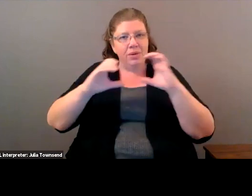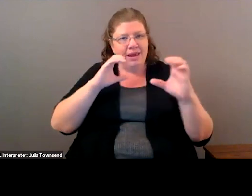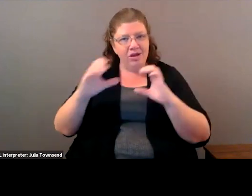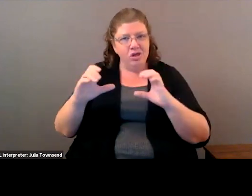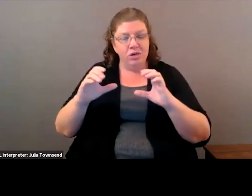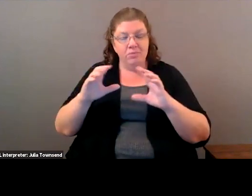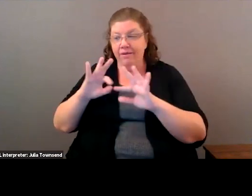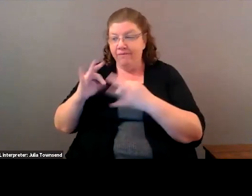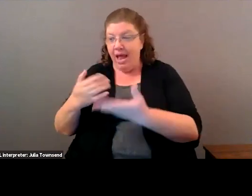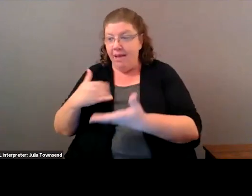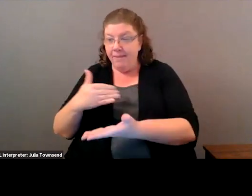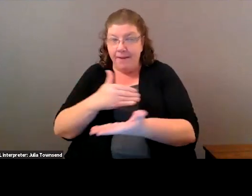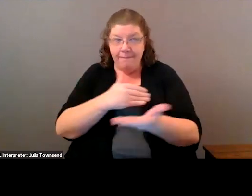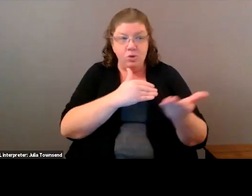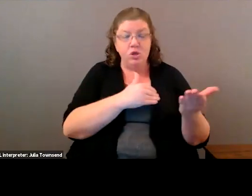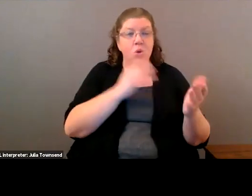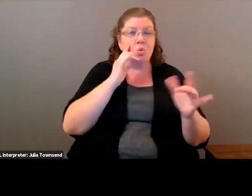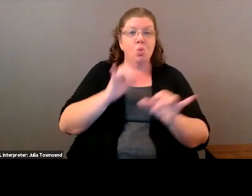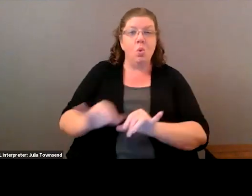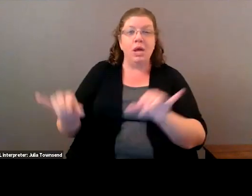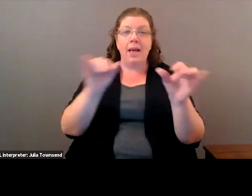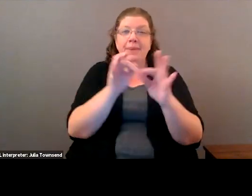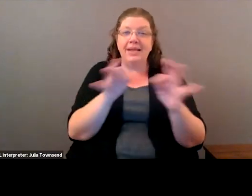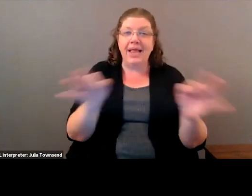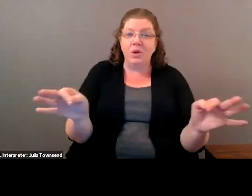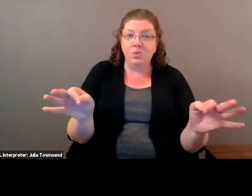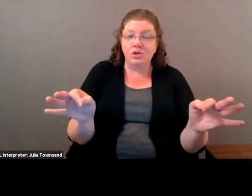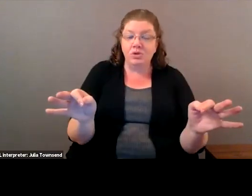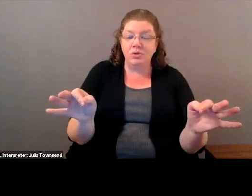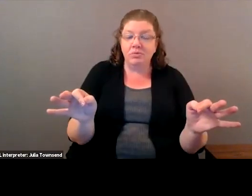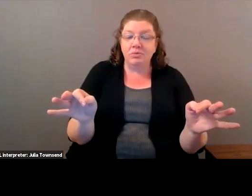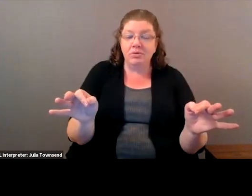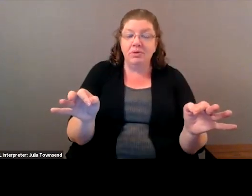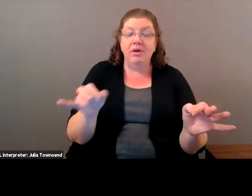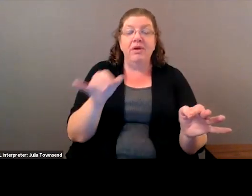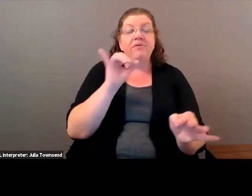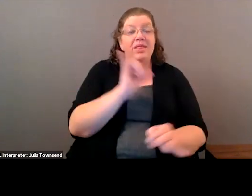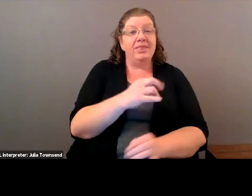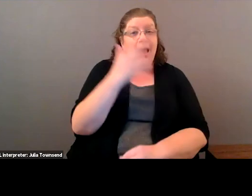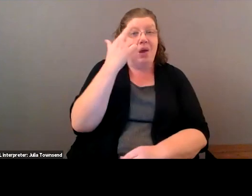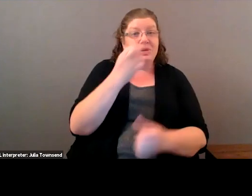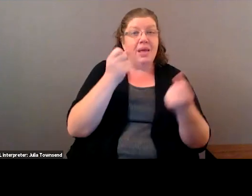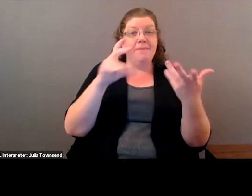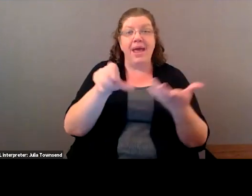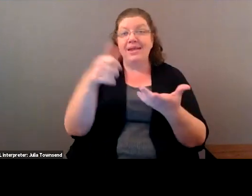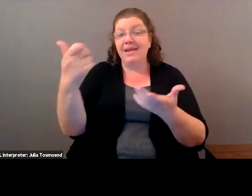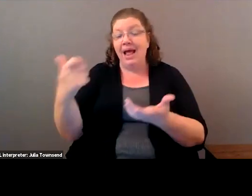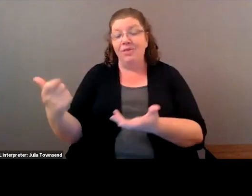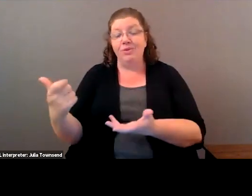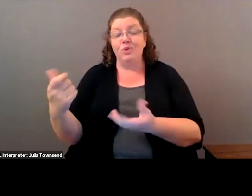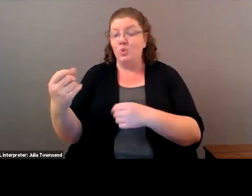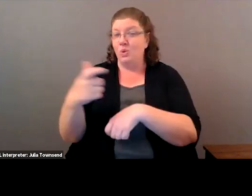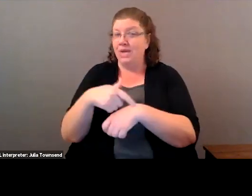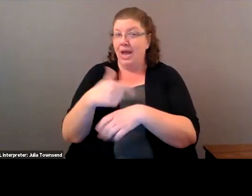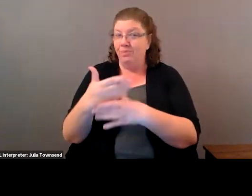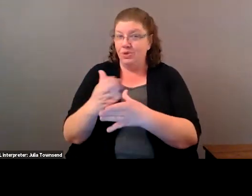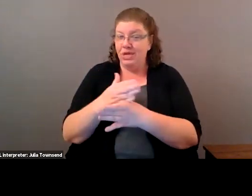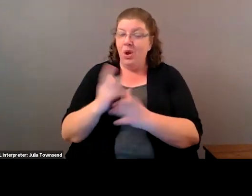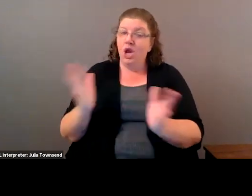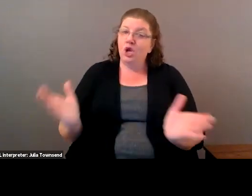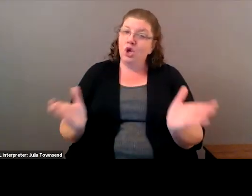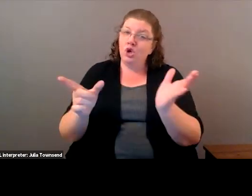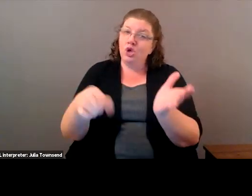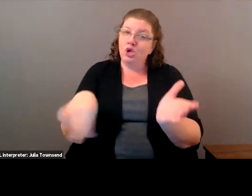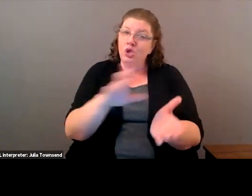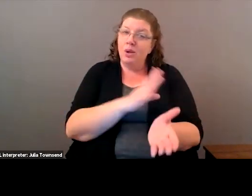family members through common language. For these reasons and many others I don't have time to share, I urge you, members of the board, to